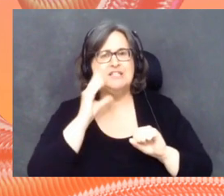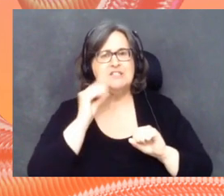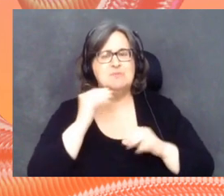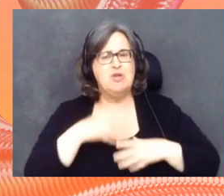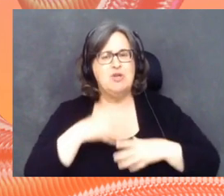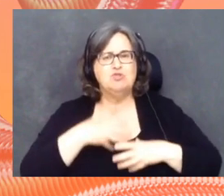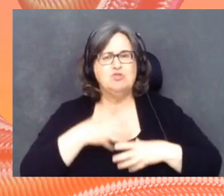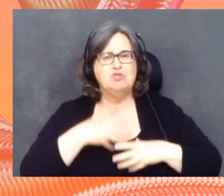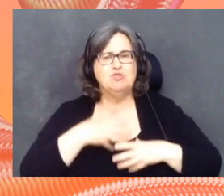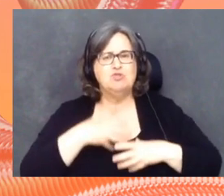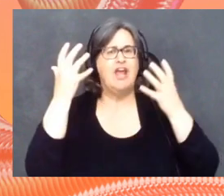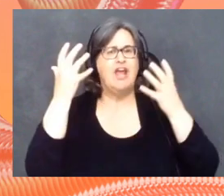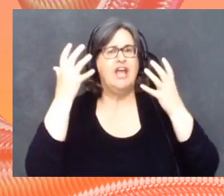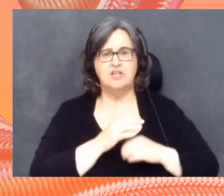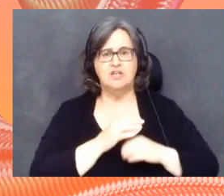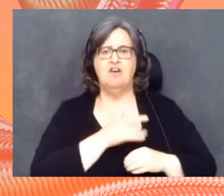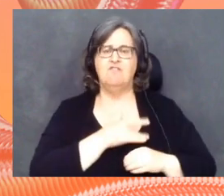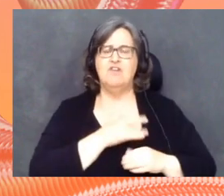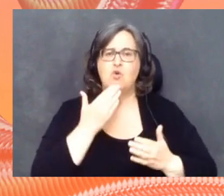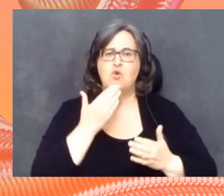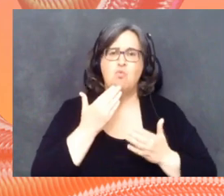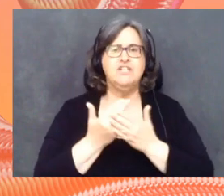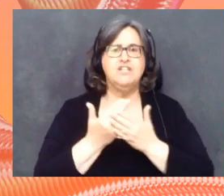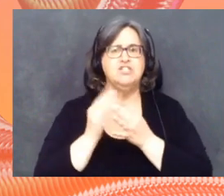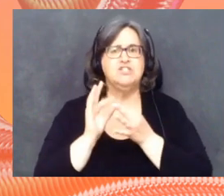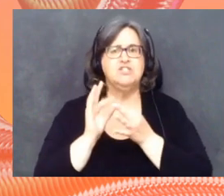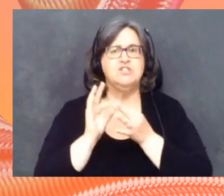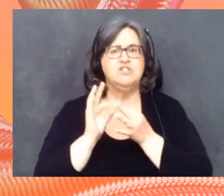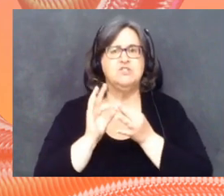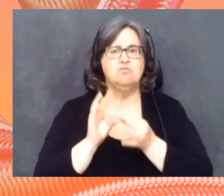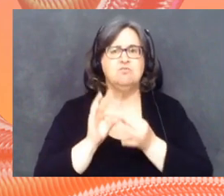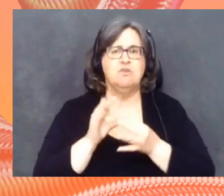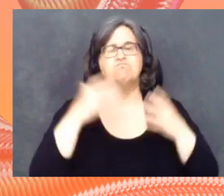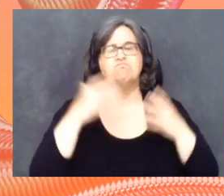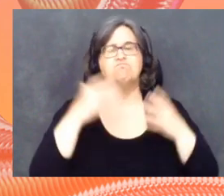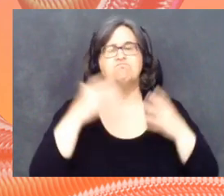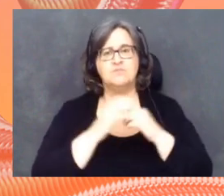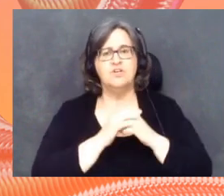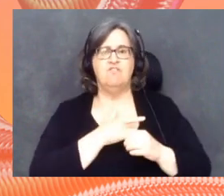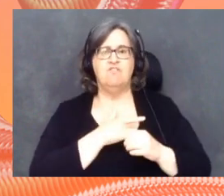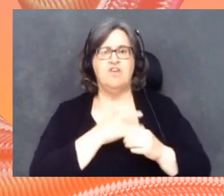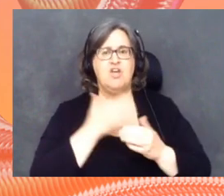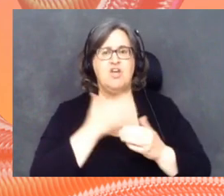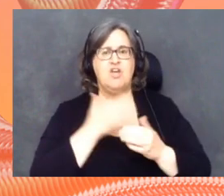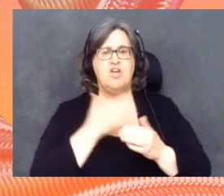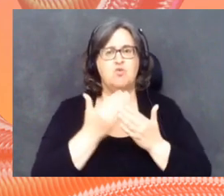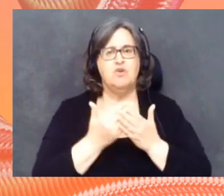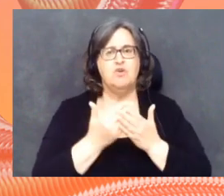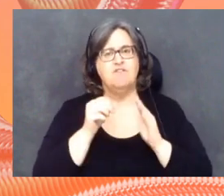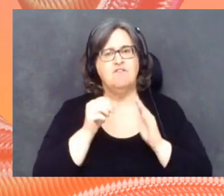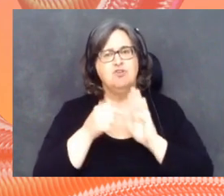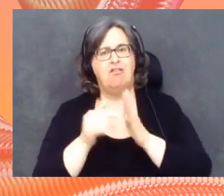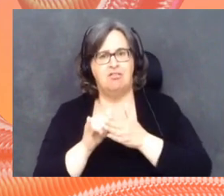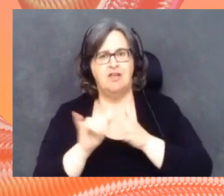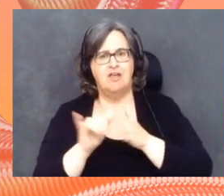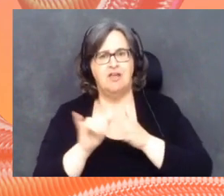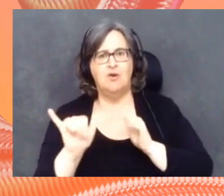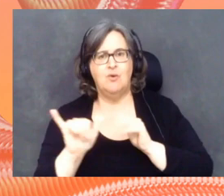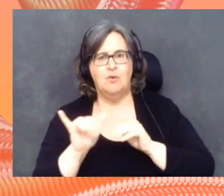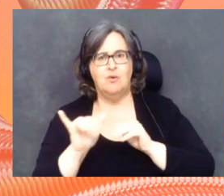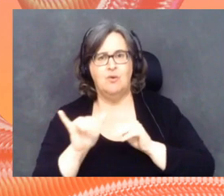feel the righteousness of it, and feel the righteousness of channeling it also. Yeah. And